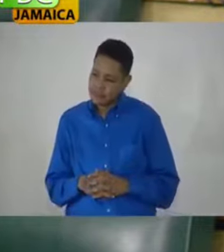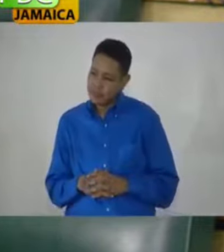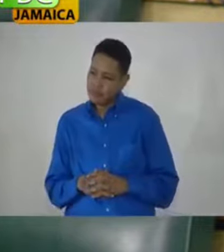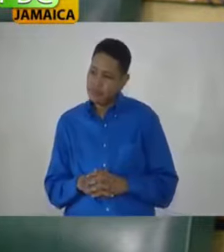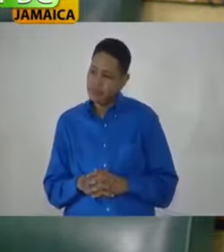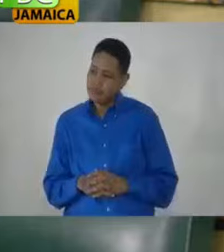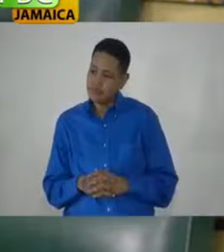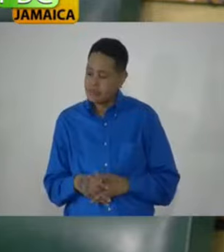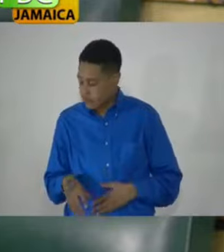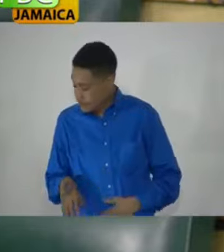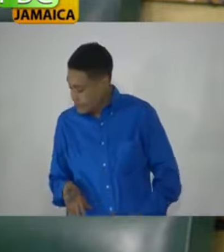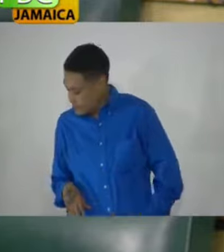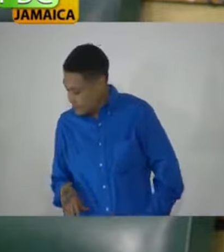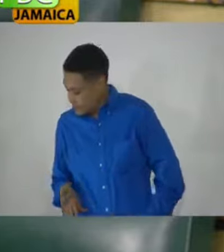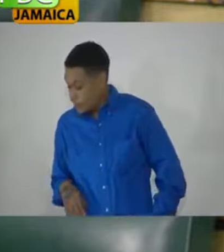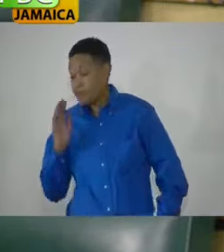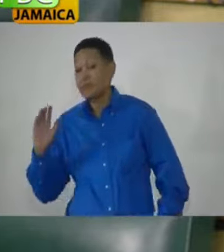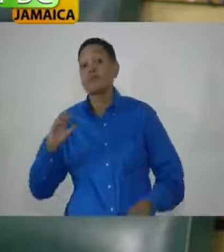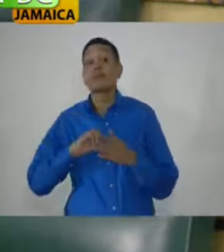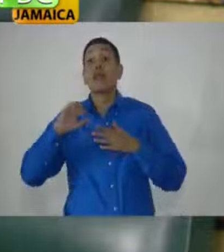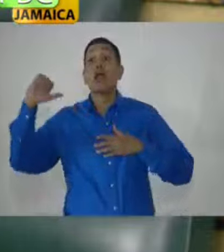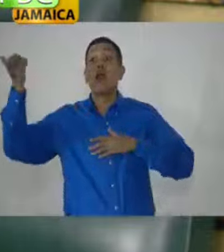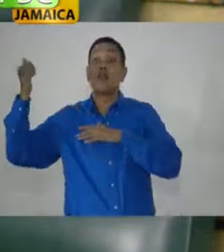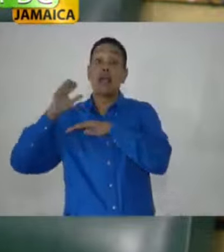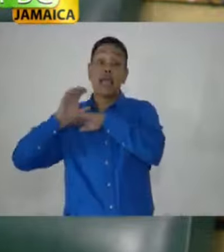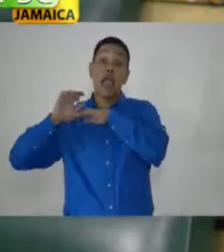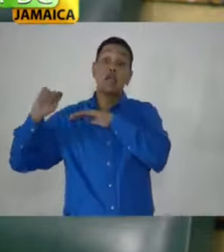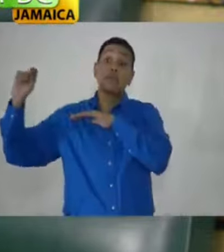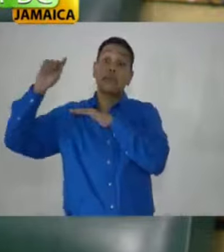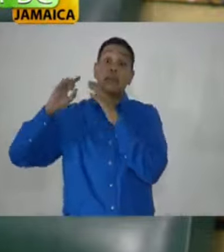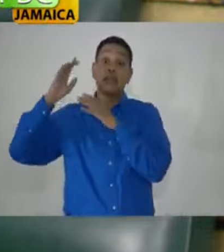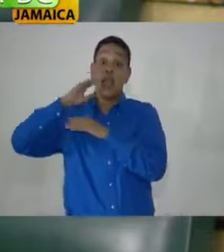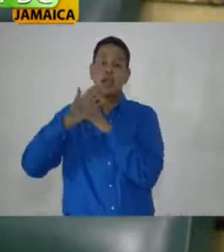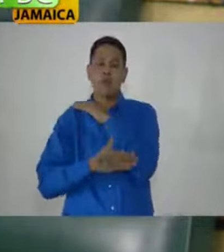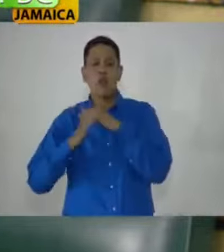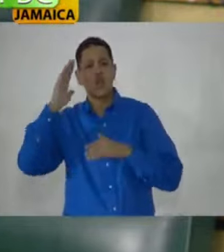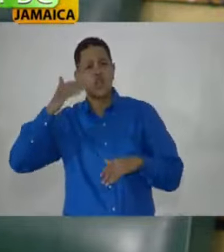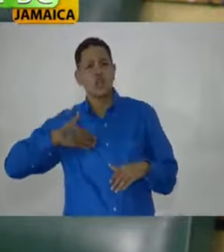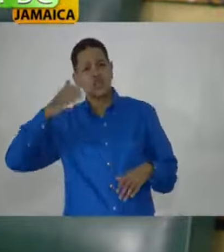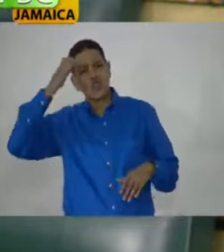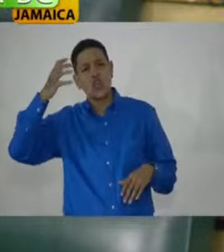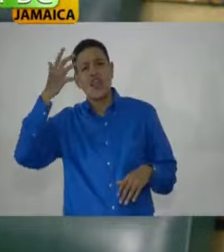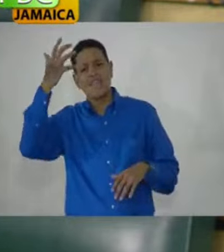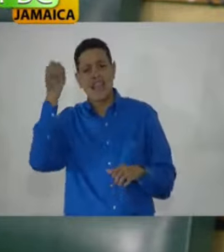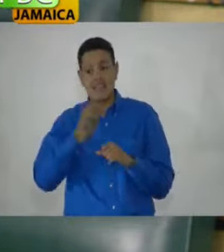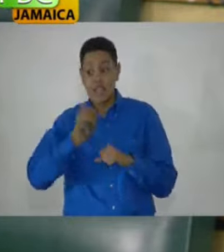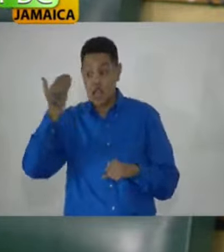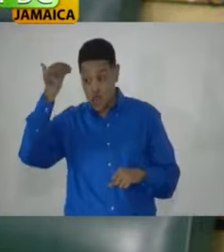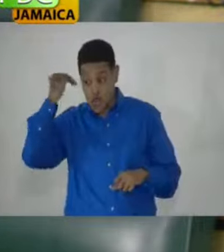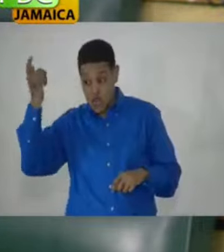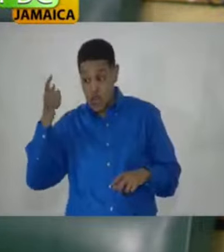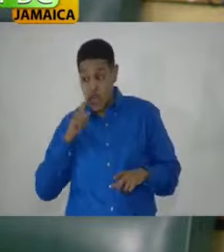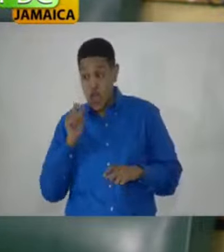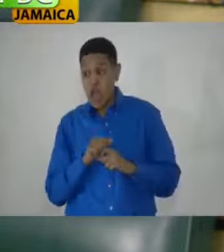Even in a sister Caribbean country that introduced the concept 5 years ago and has often been